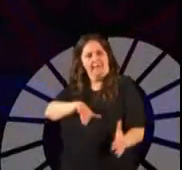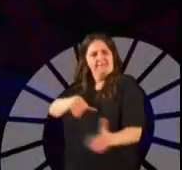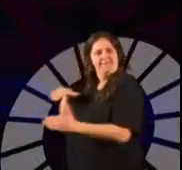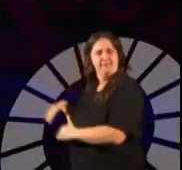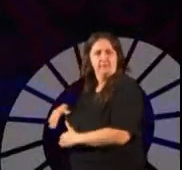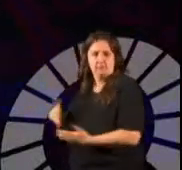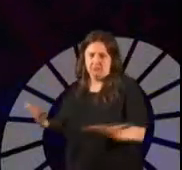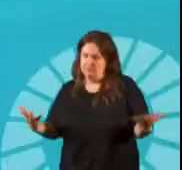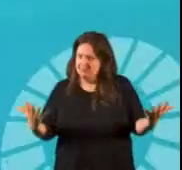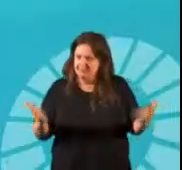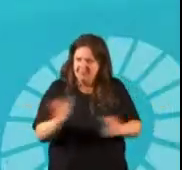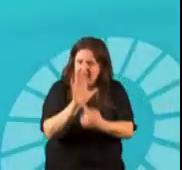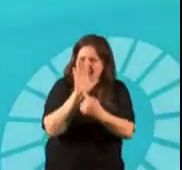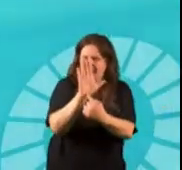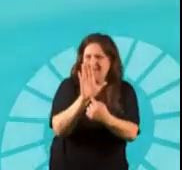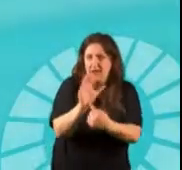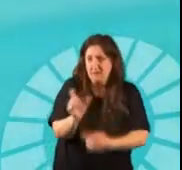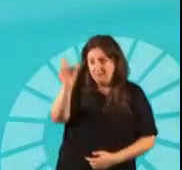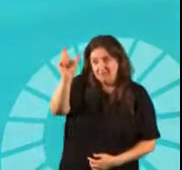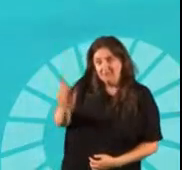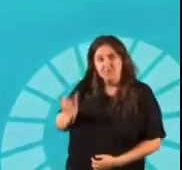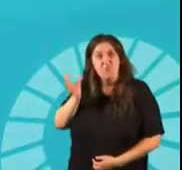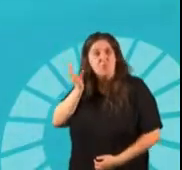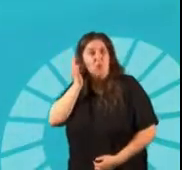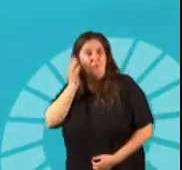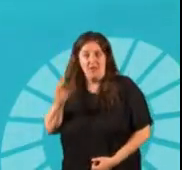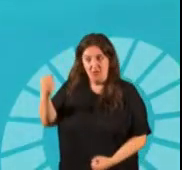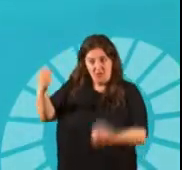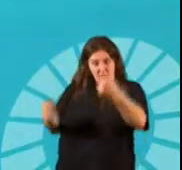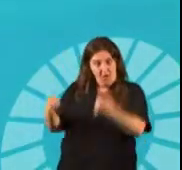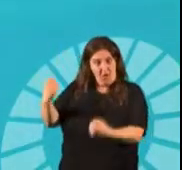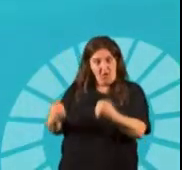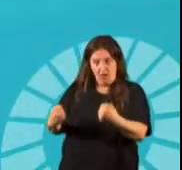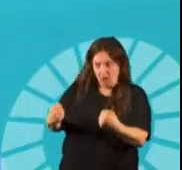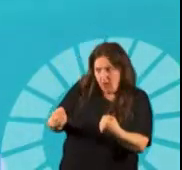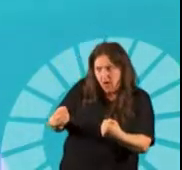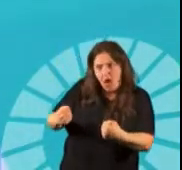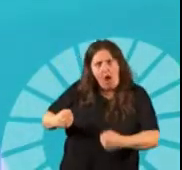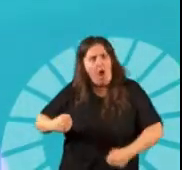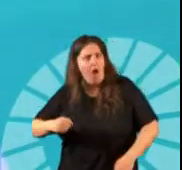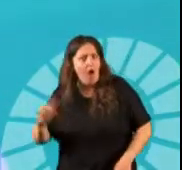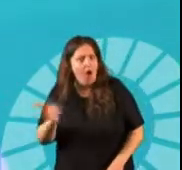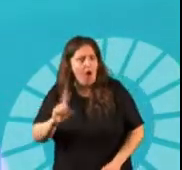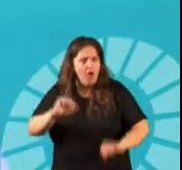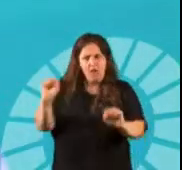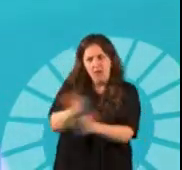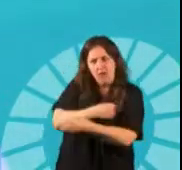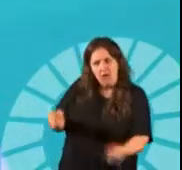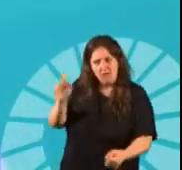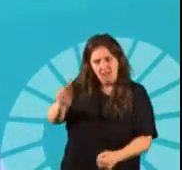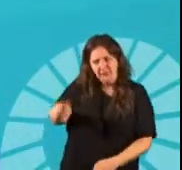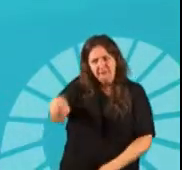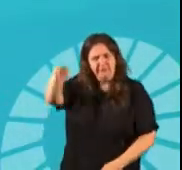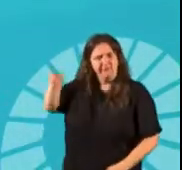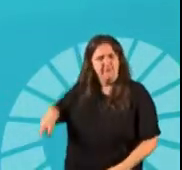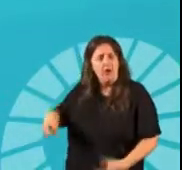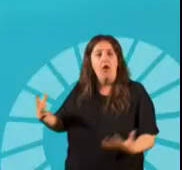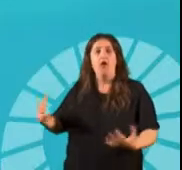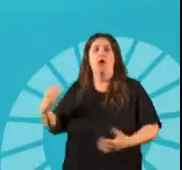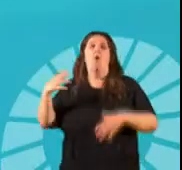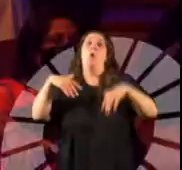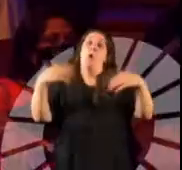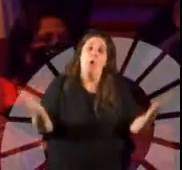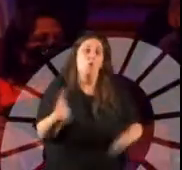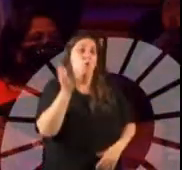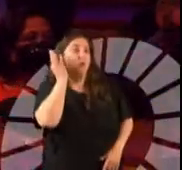drive, women who want to drive cars, are being criticized, or so those people who want to